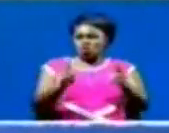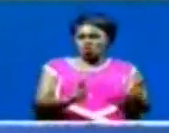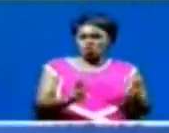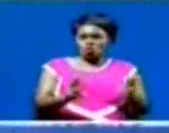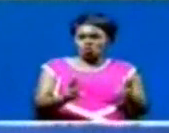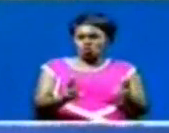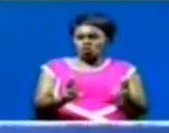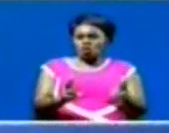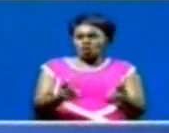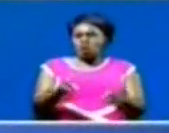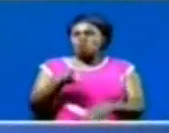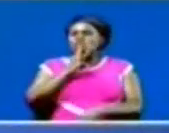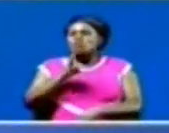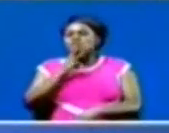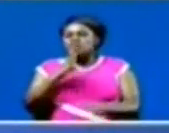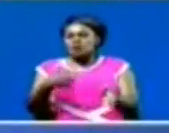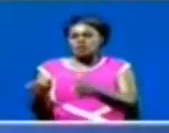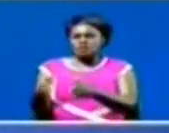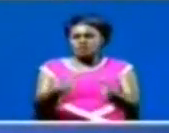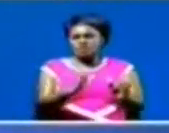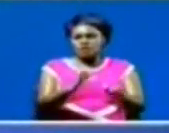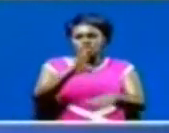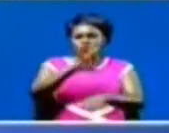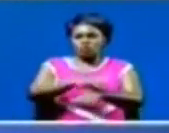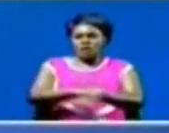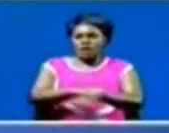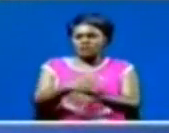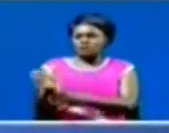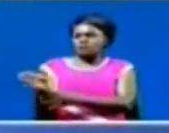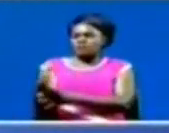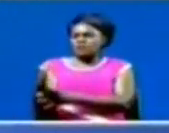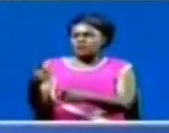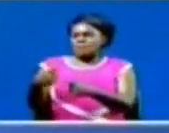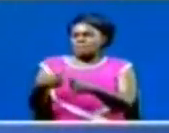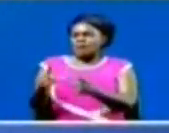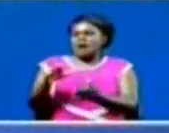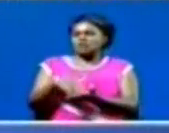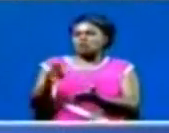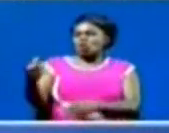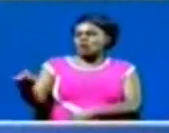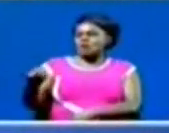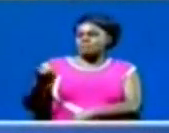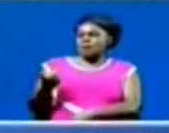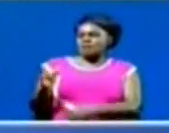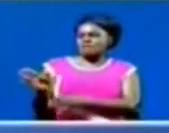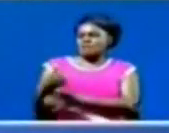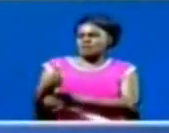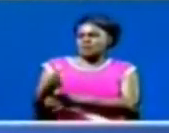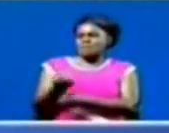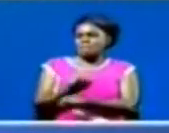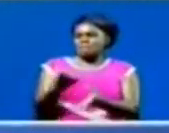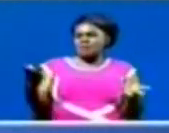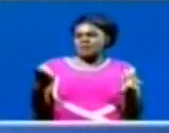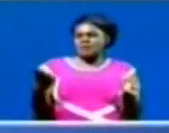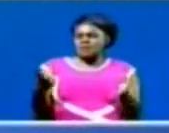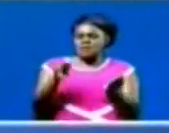freshwater bodies like lakes, rivers, and streams to obtain it. But because of the increasing demand, many have ventured into